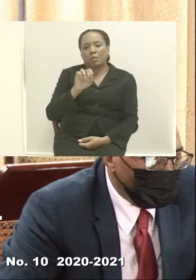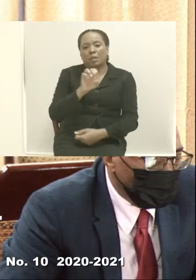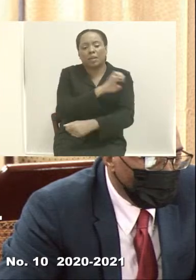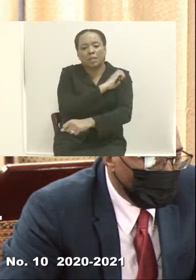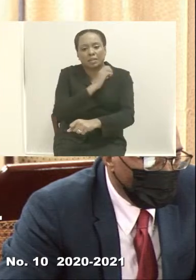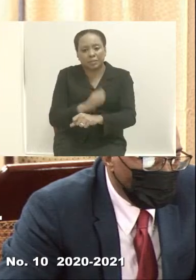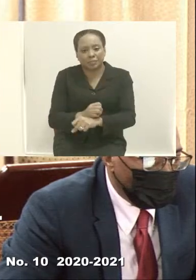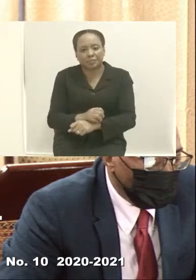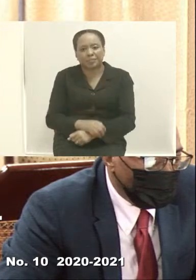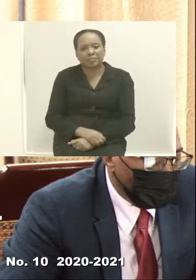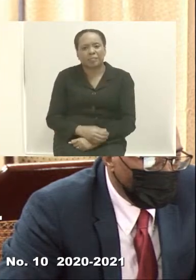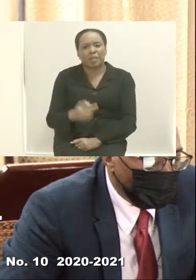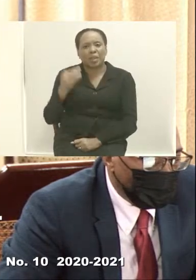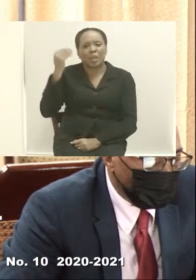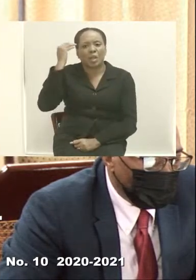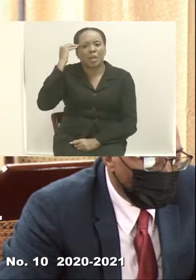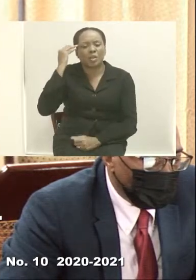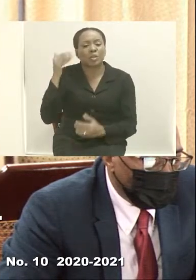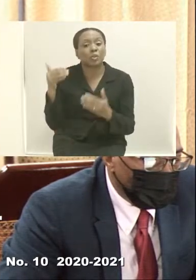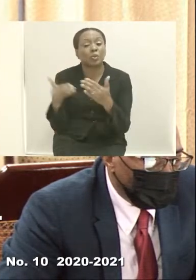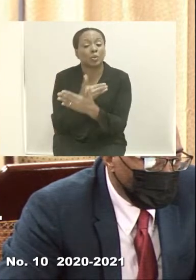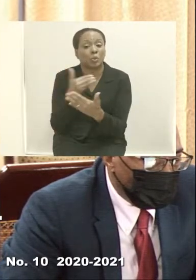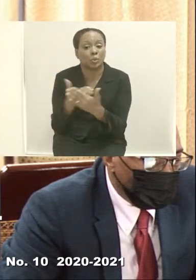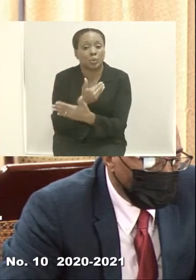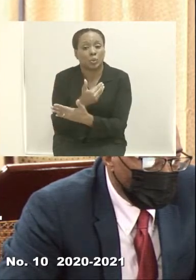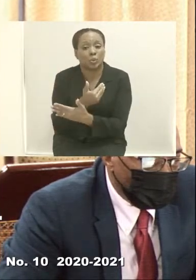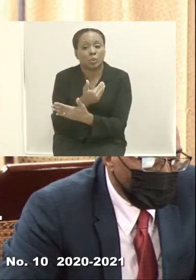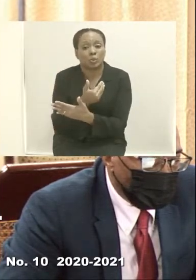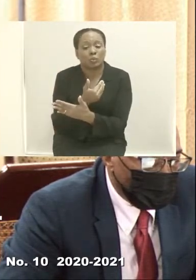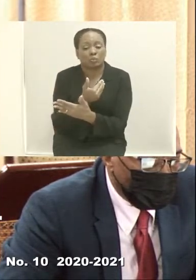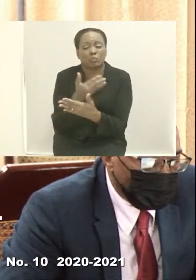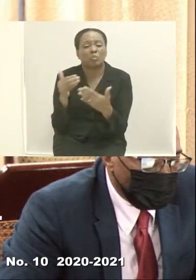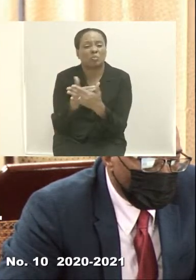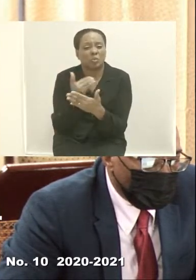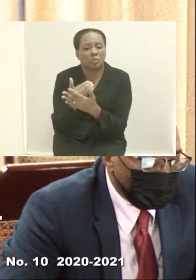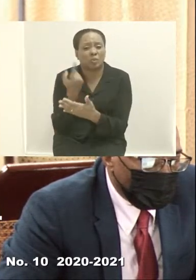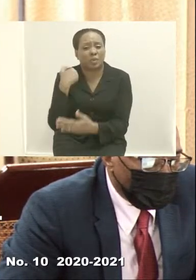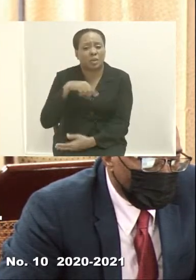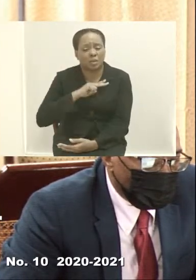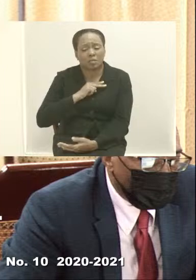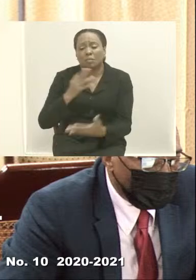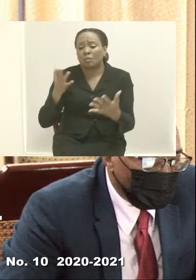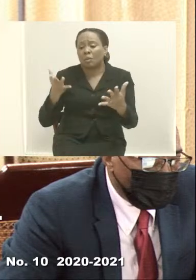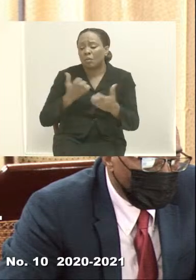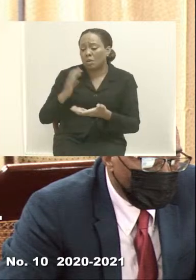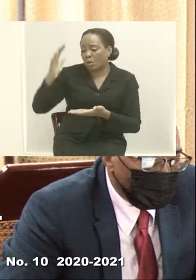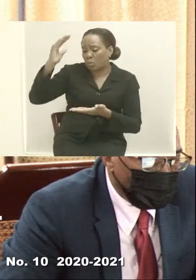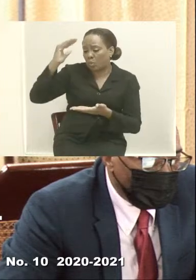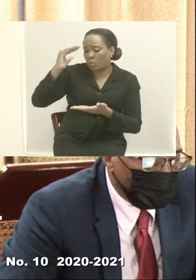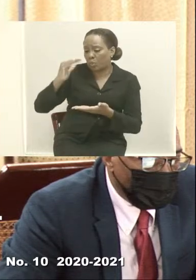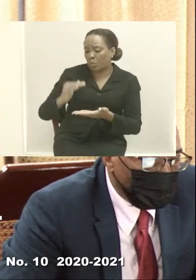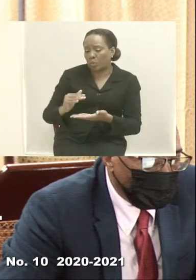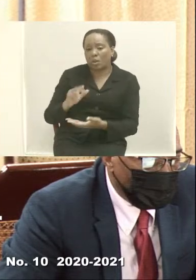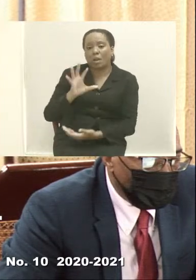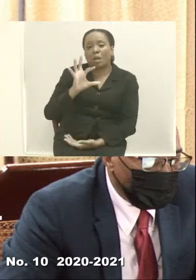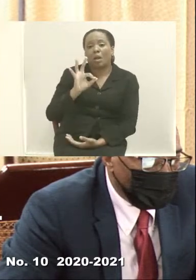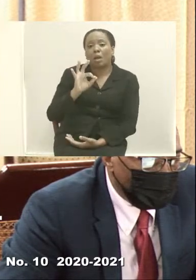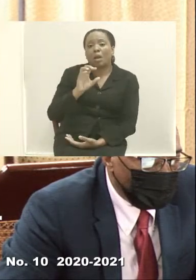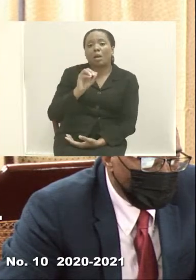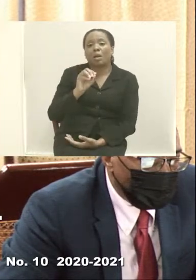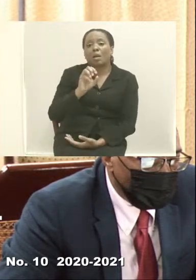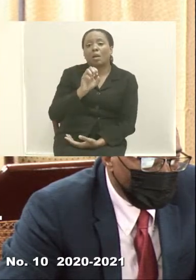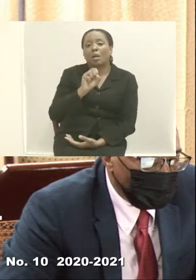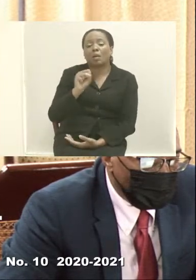us. We want to be able to reduce our dependence on fossil fuel-based industries in Barbados and